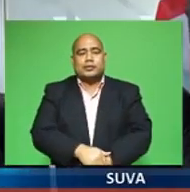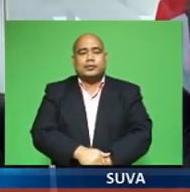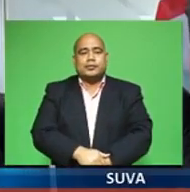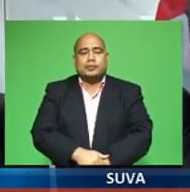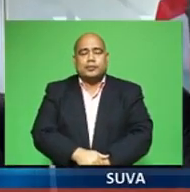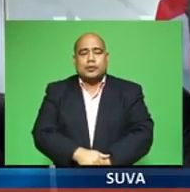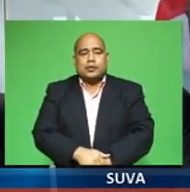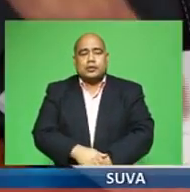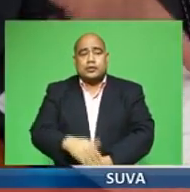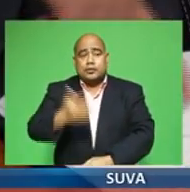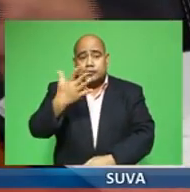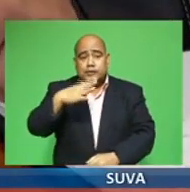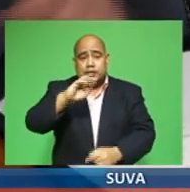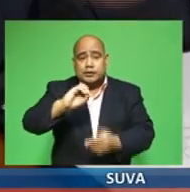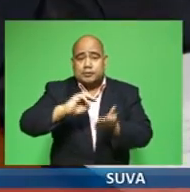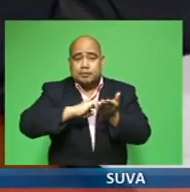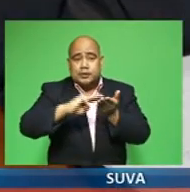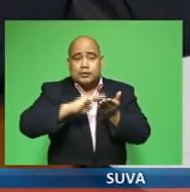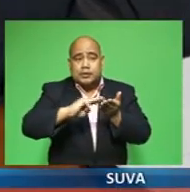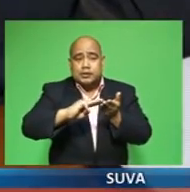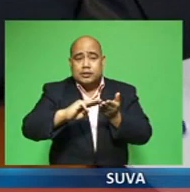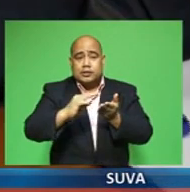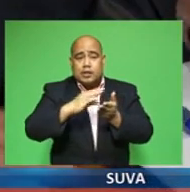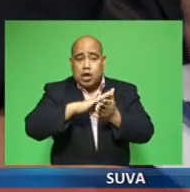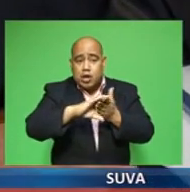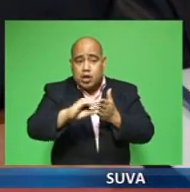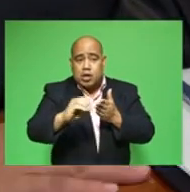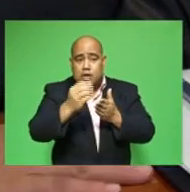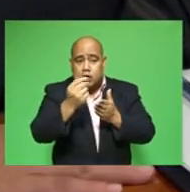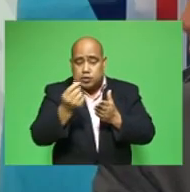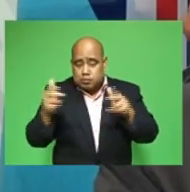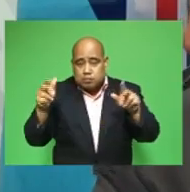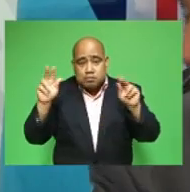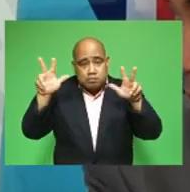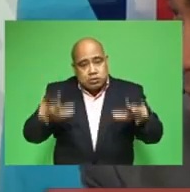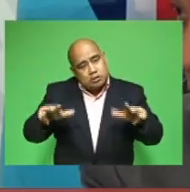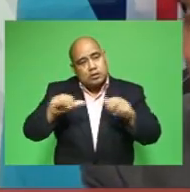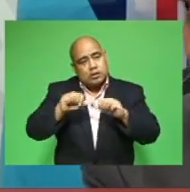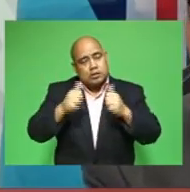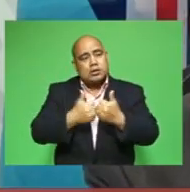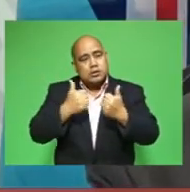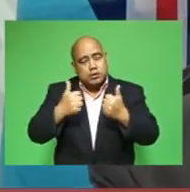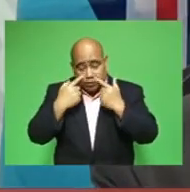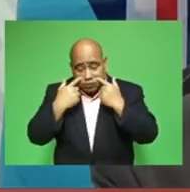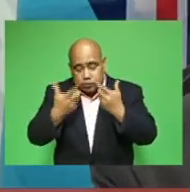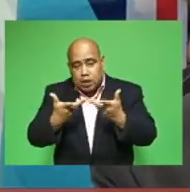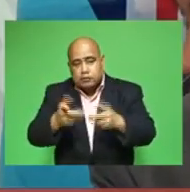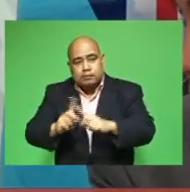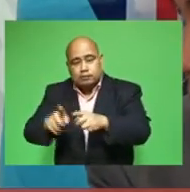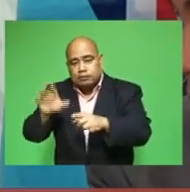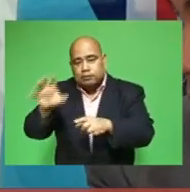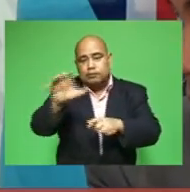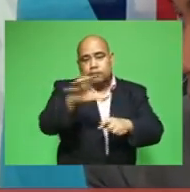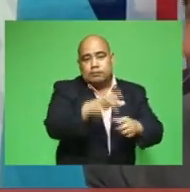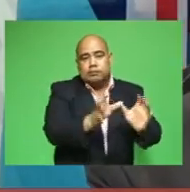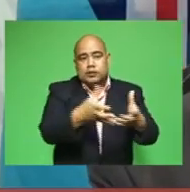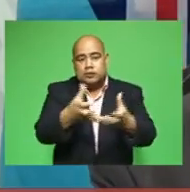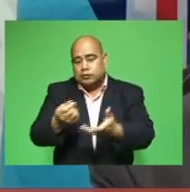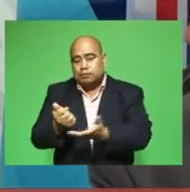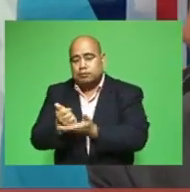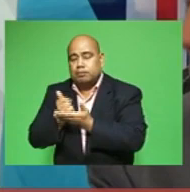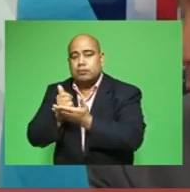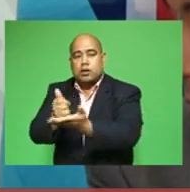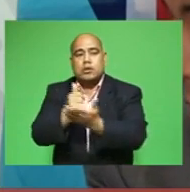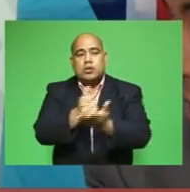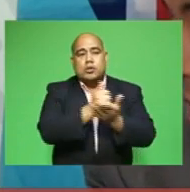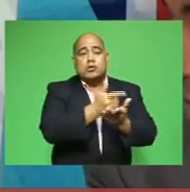$50 million financing agreement will focus on critical sectors. This money will support the efforts undertaken